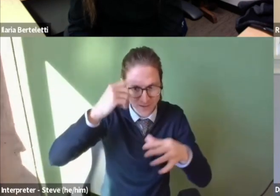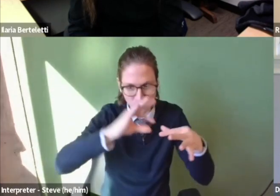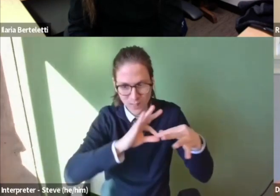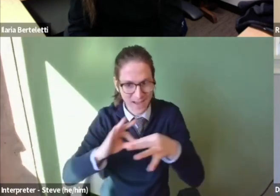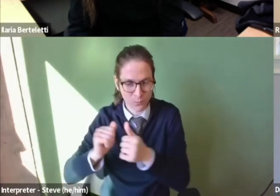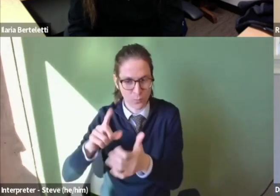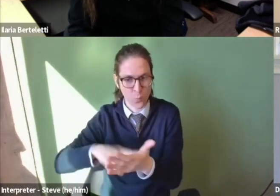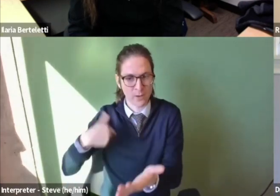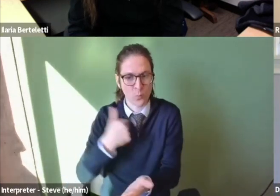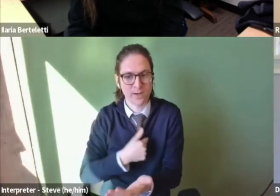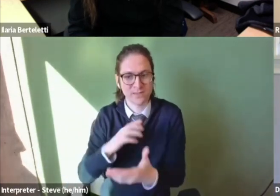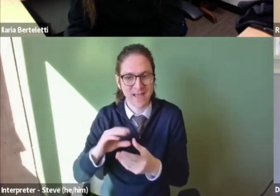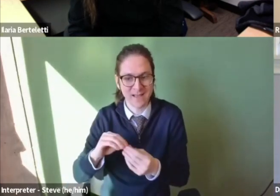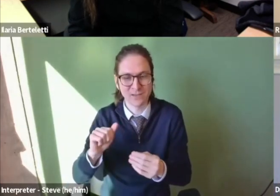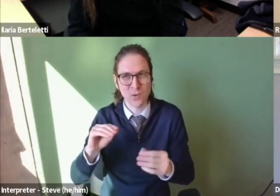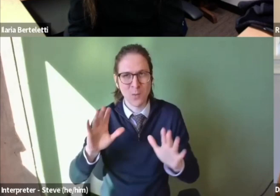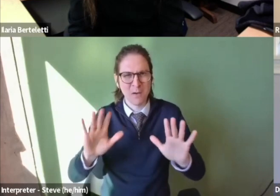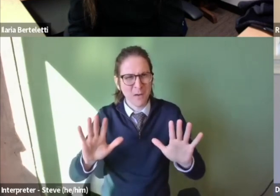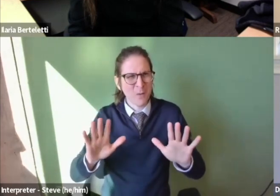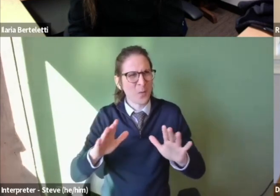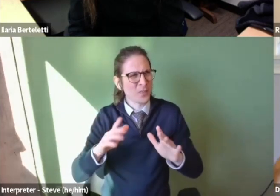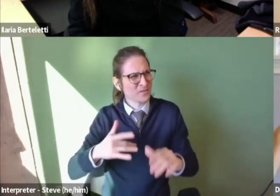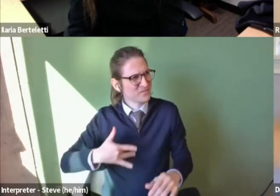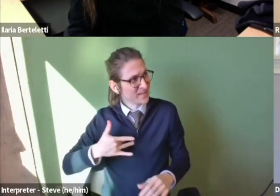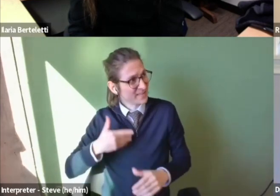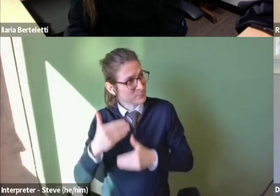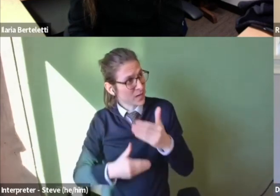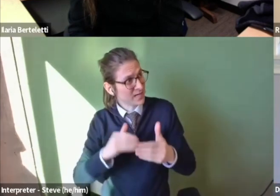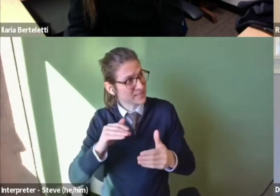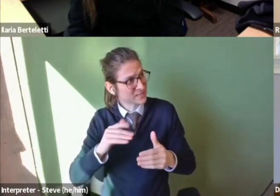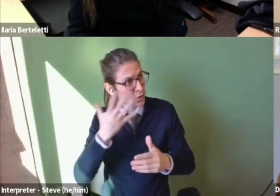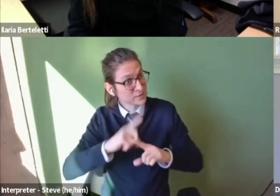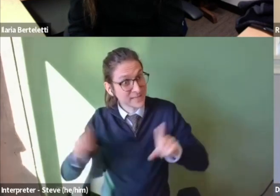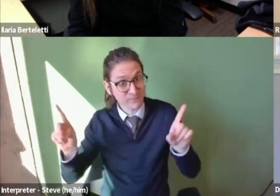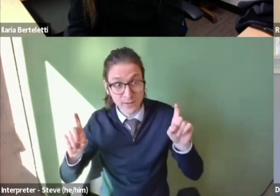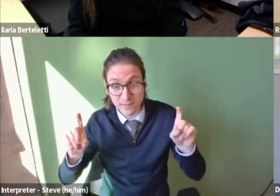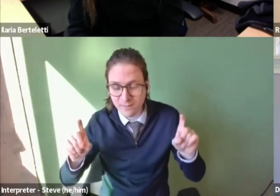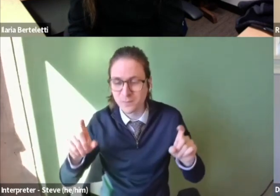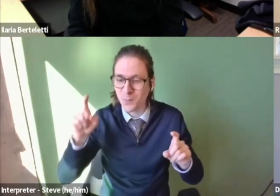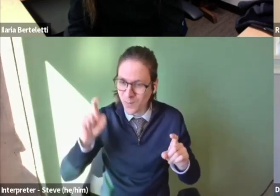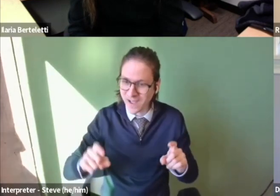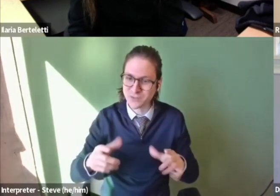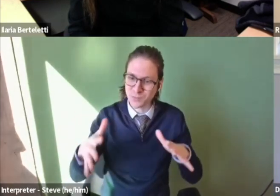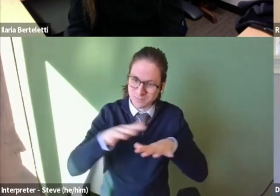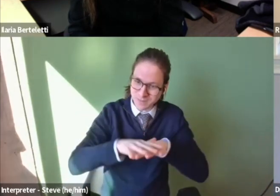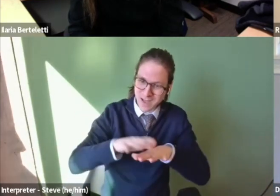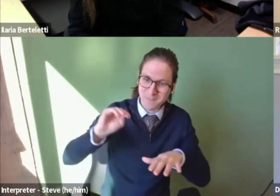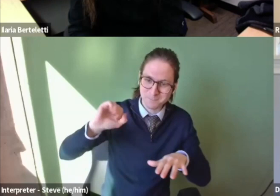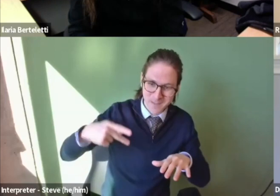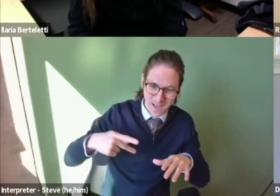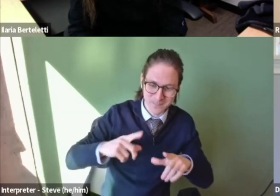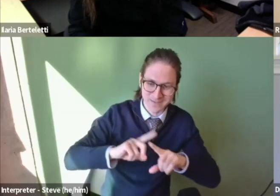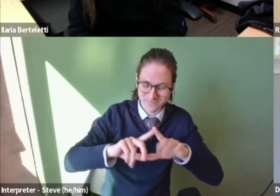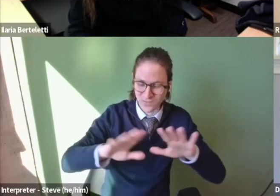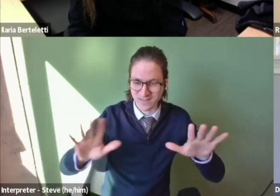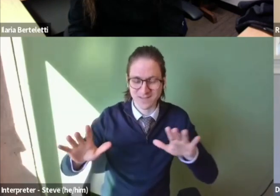the feeling process is different. So we had to map these meta-correlations onto, right? So you have to kind of think about